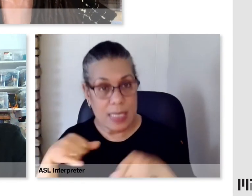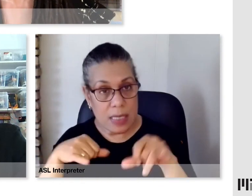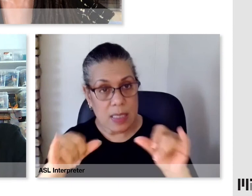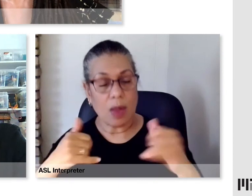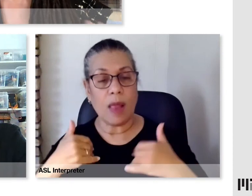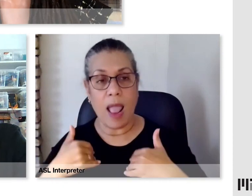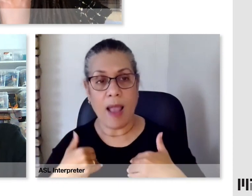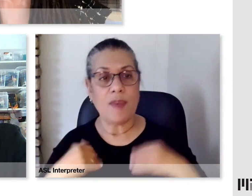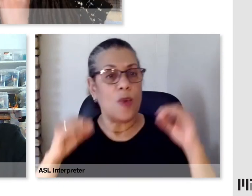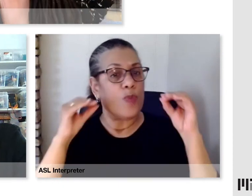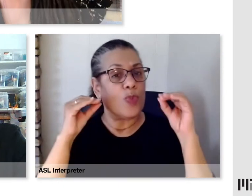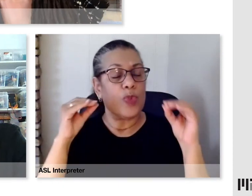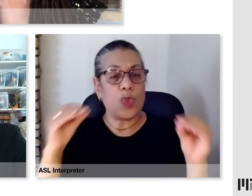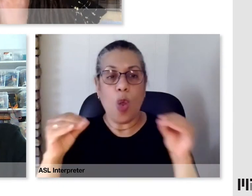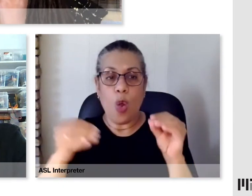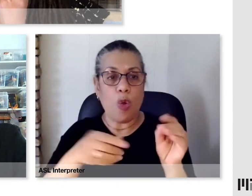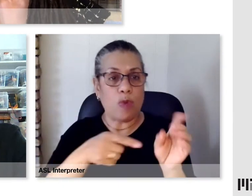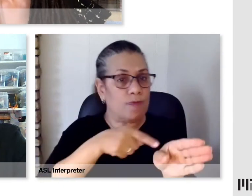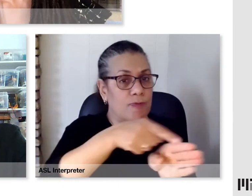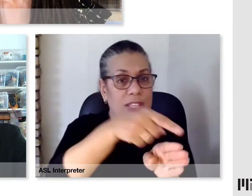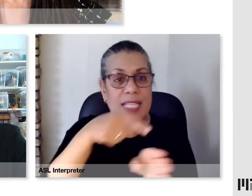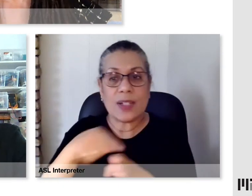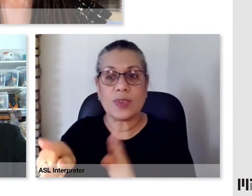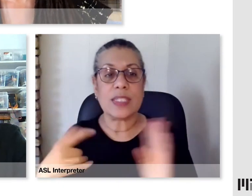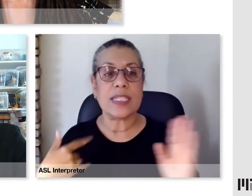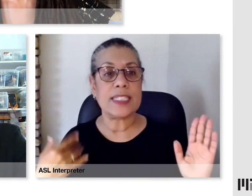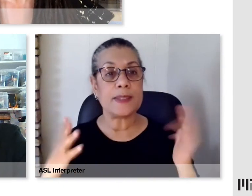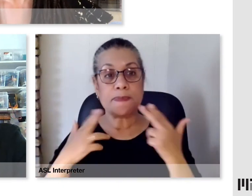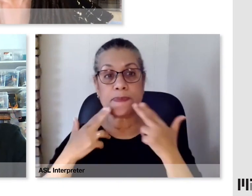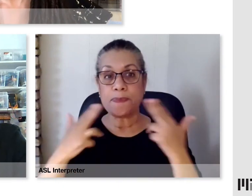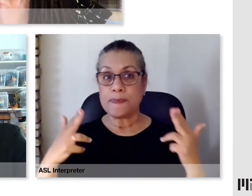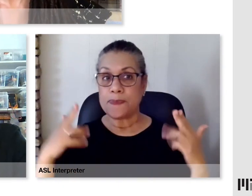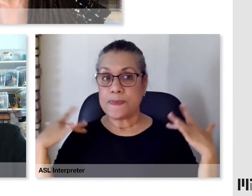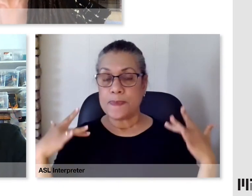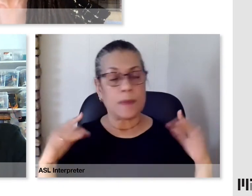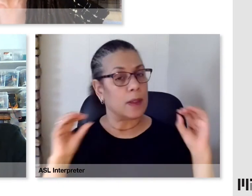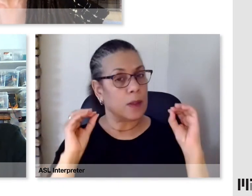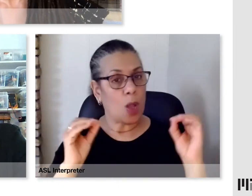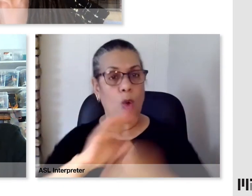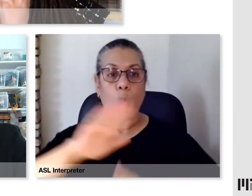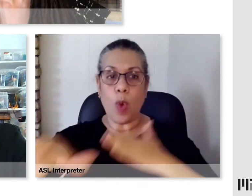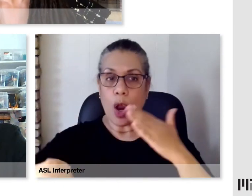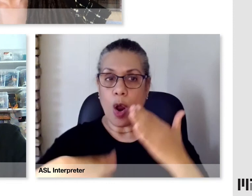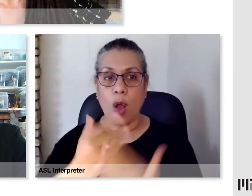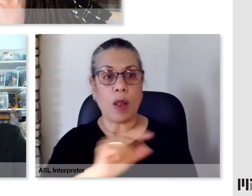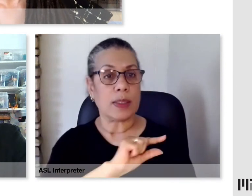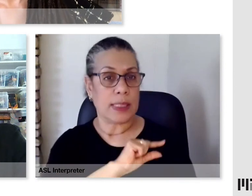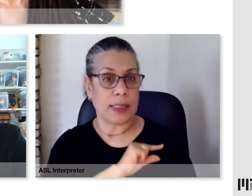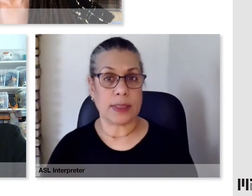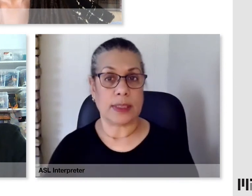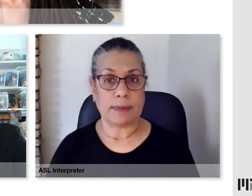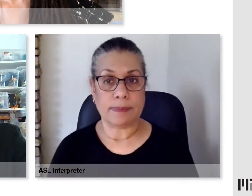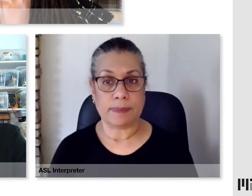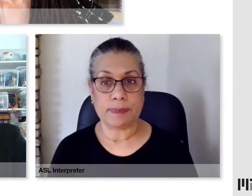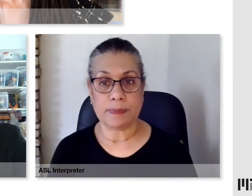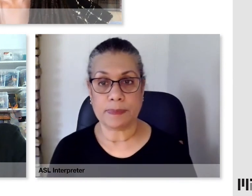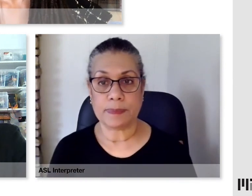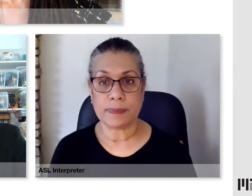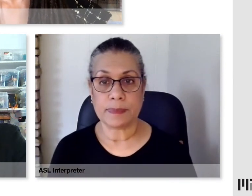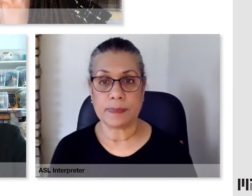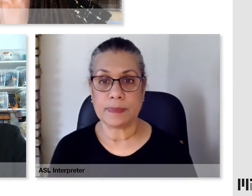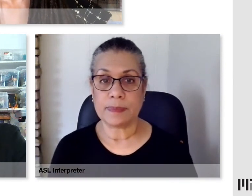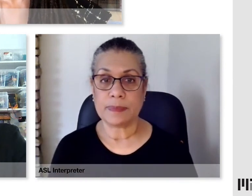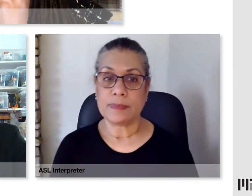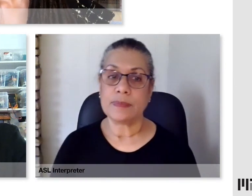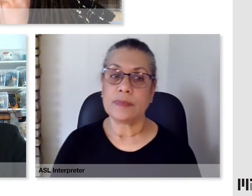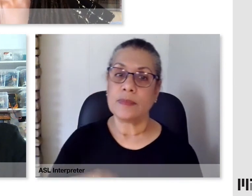is immune from the kind of questions and reckoning that I think we're talking about. Such important points.